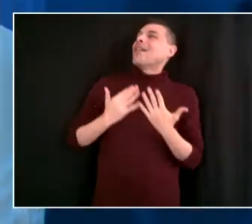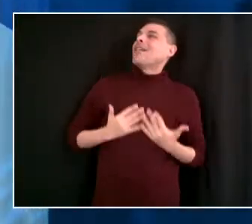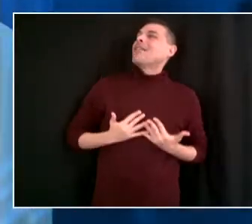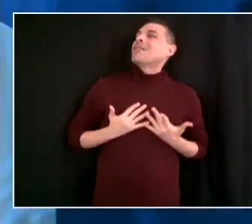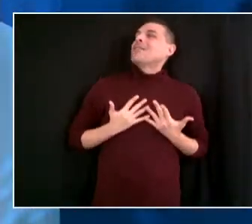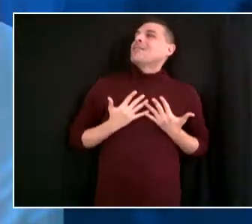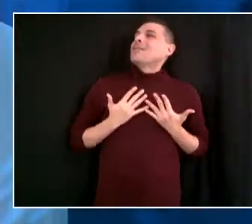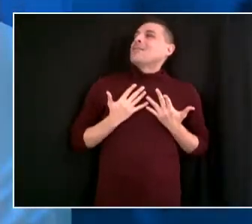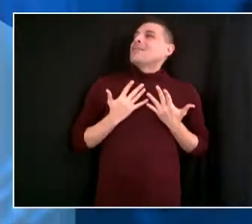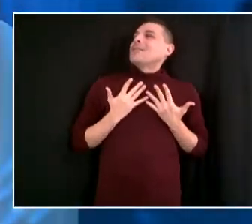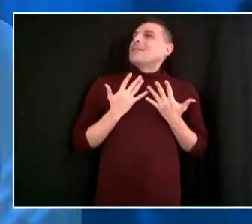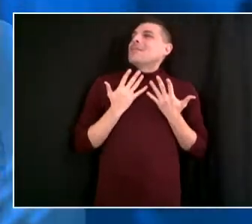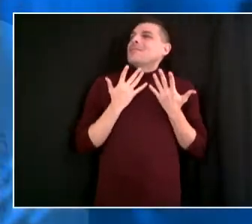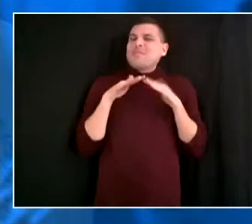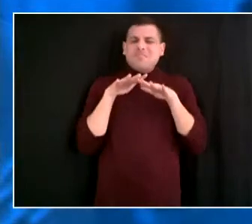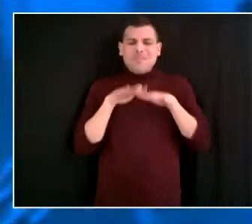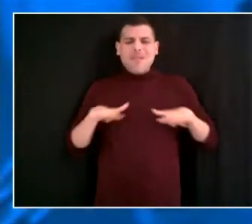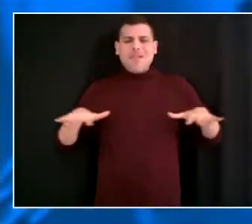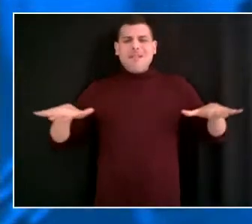above, from the